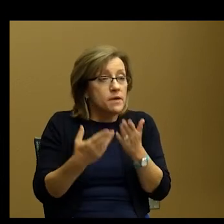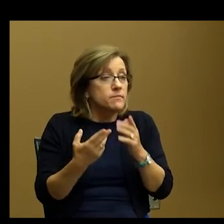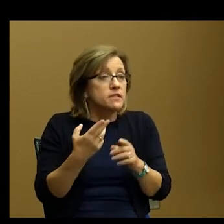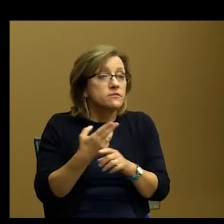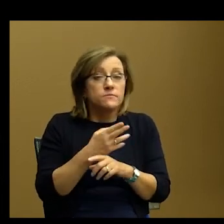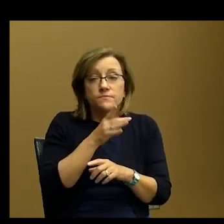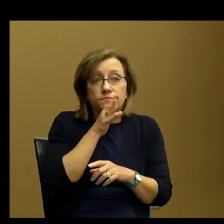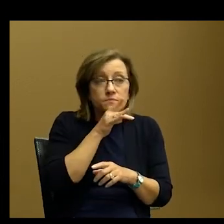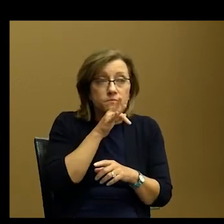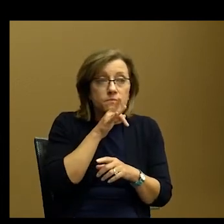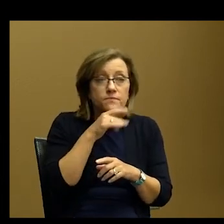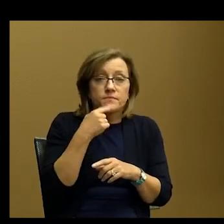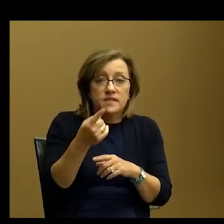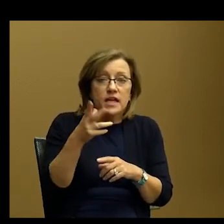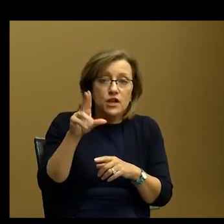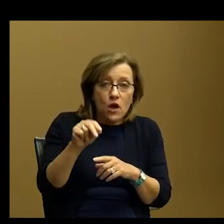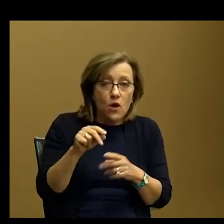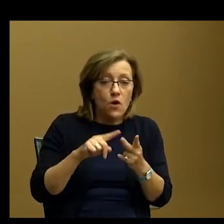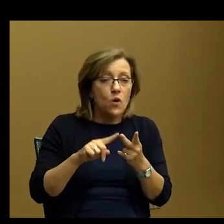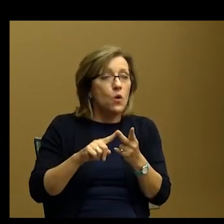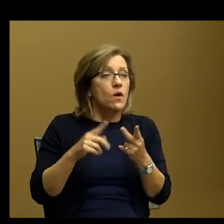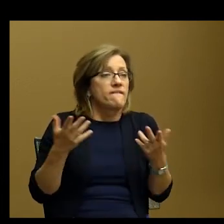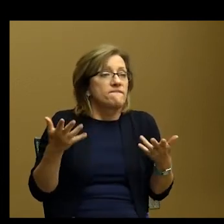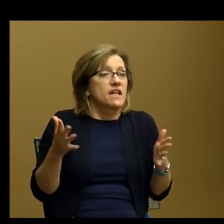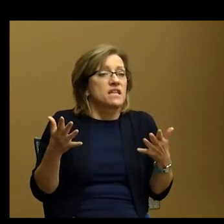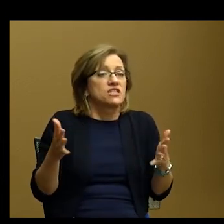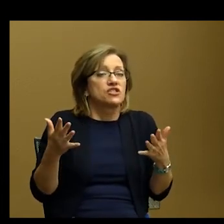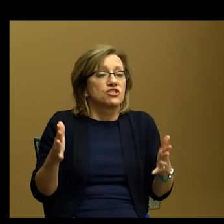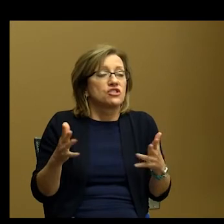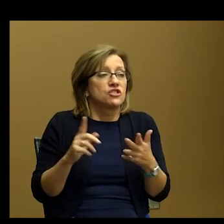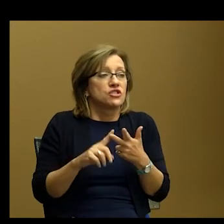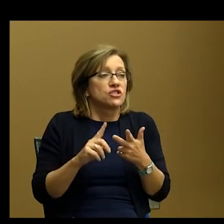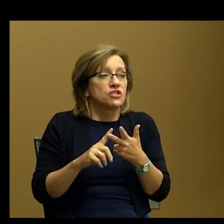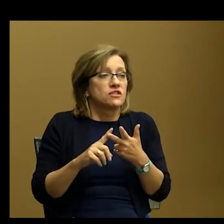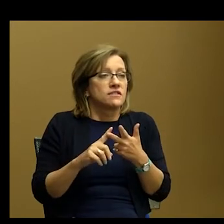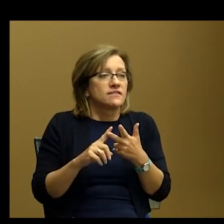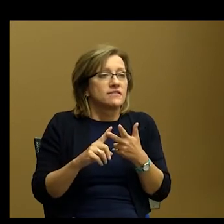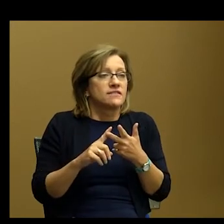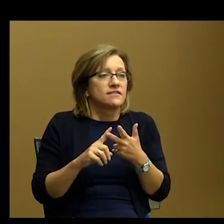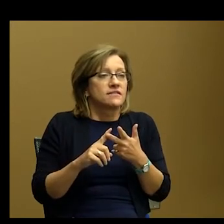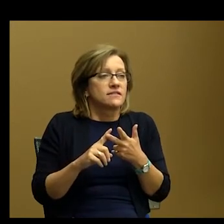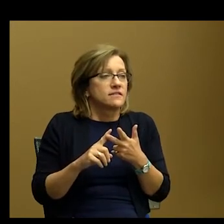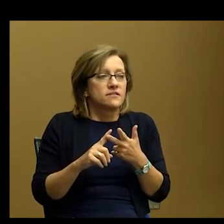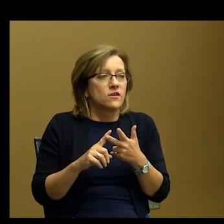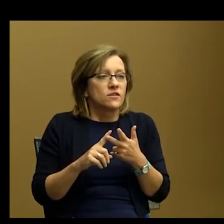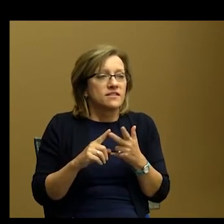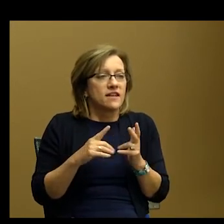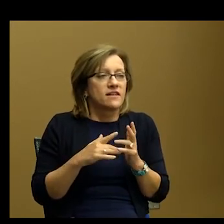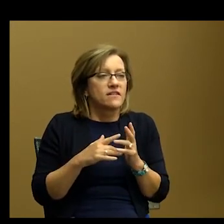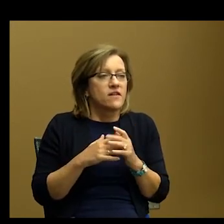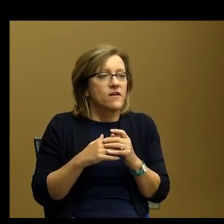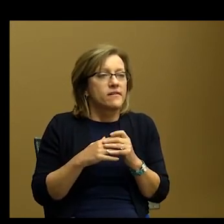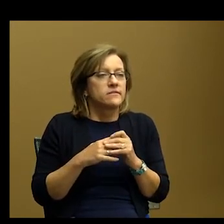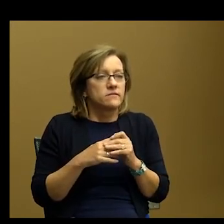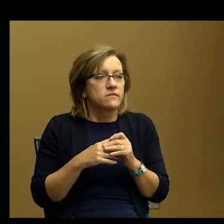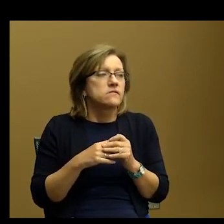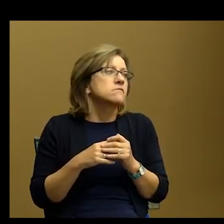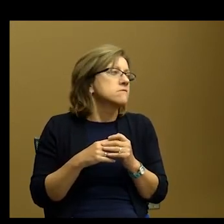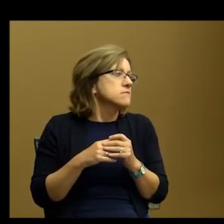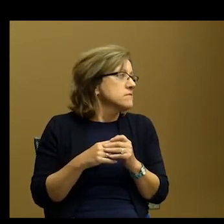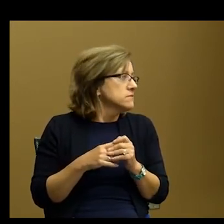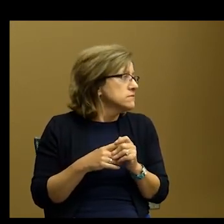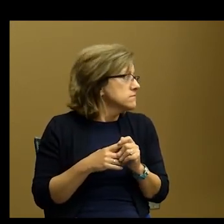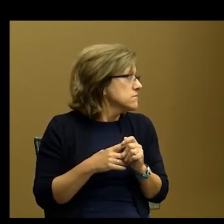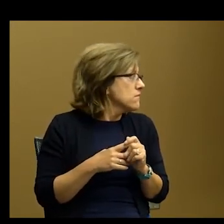word, no or unfinished. They may manually sign no or stop. The